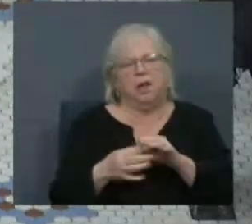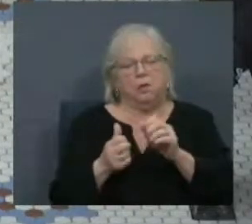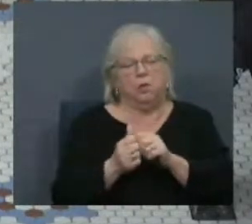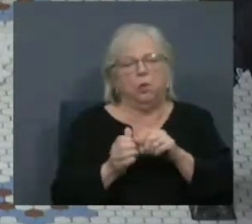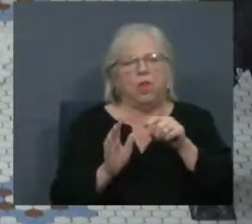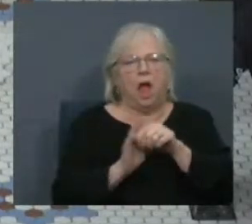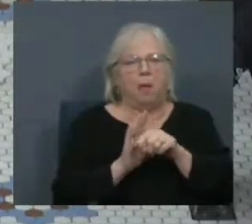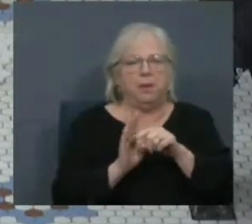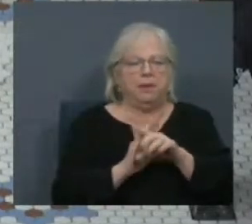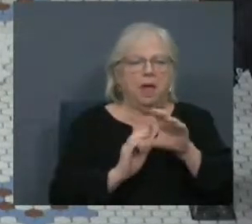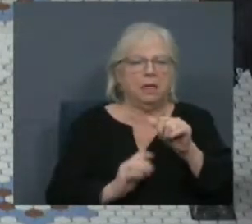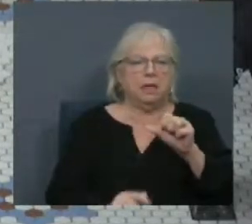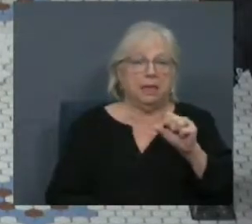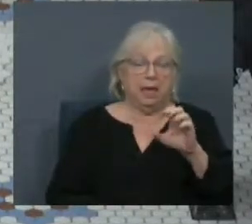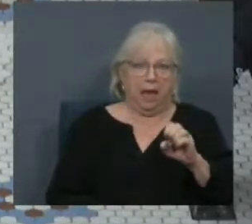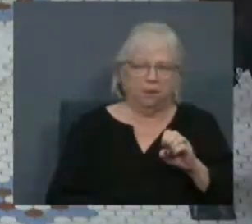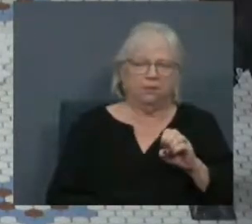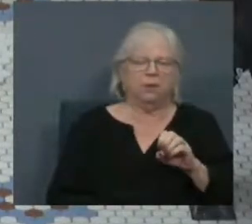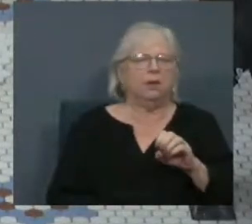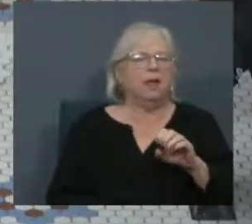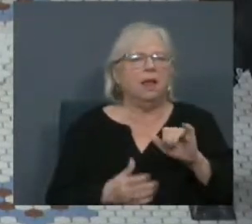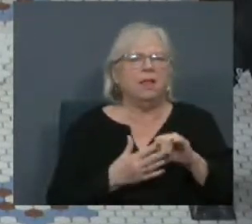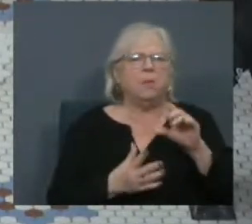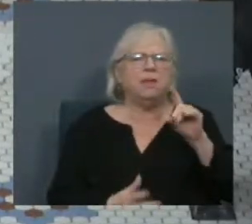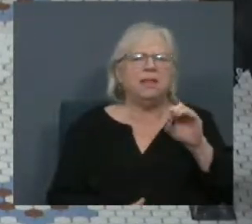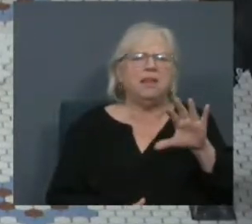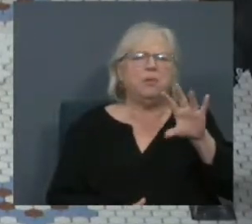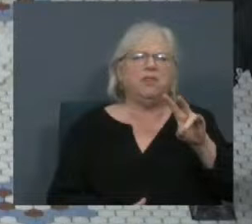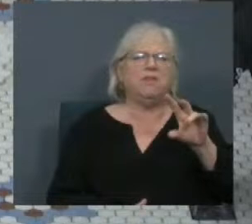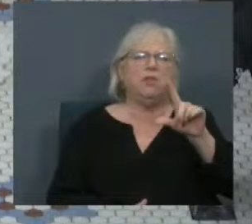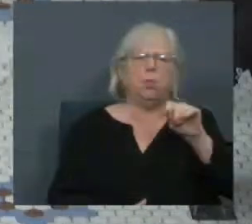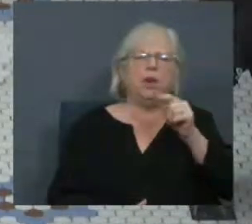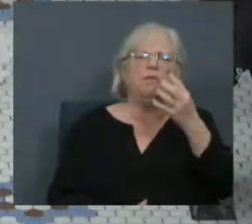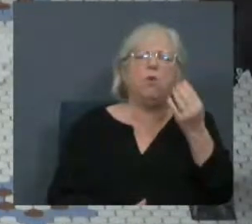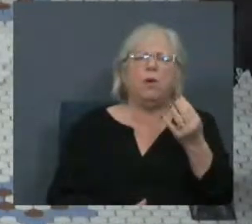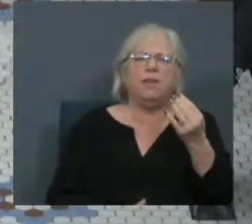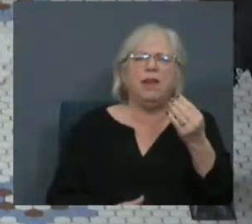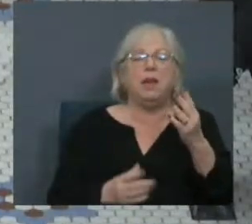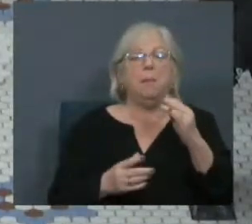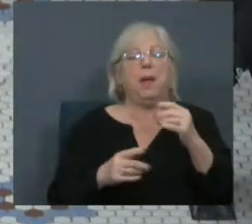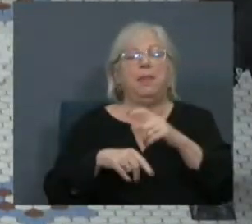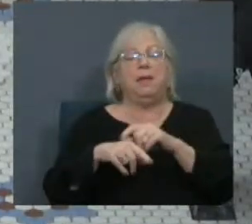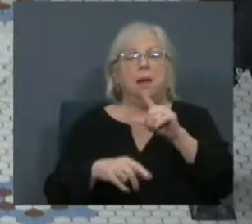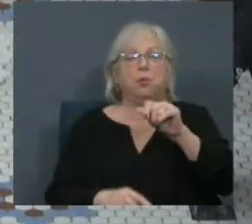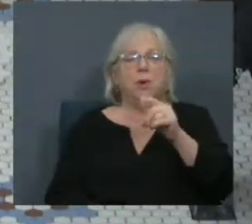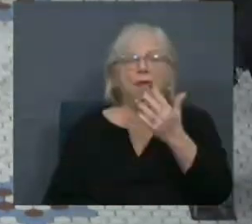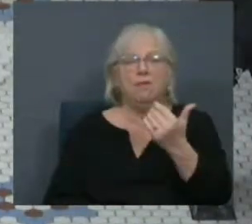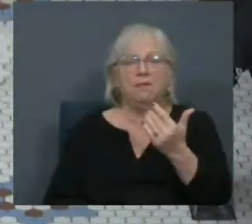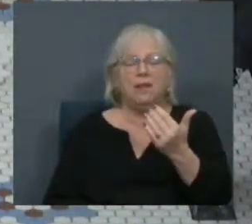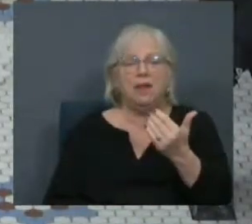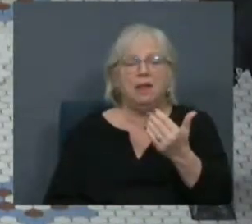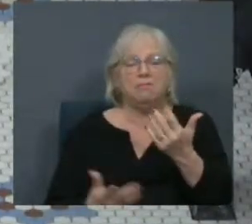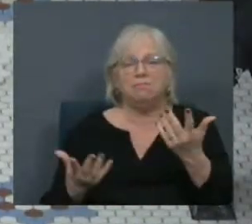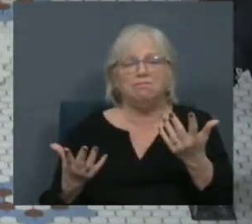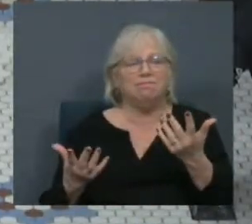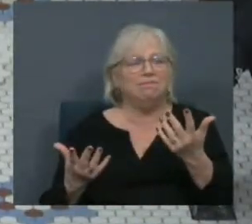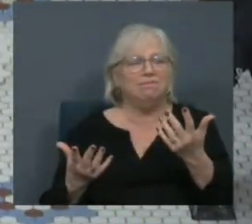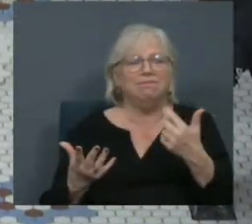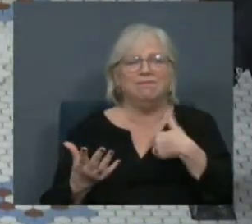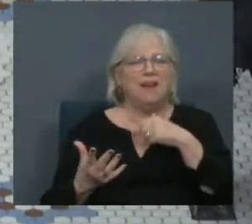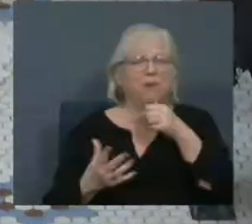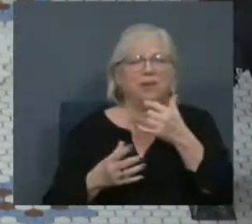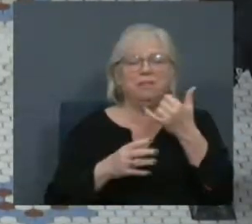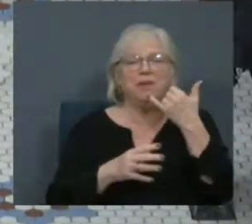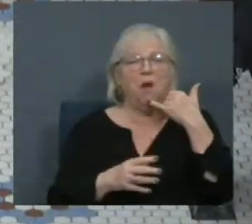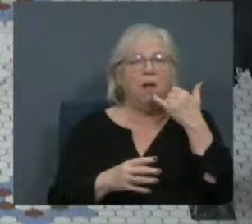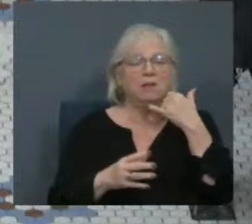months, by the time, this was December 7th, 2014, by the time 2015 rolled around, I wasn't getting any